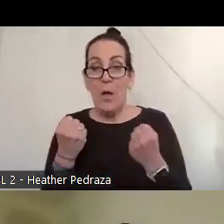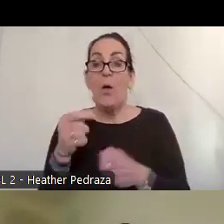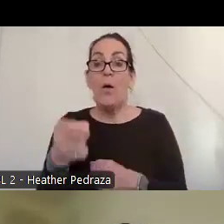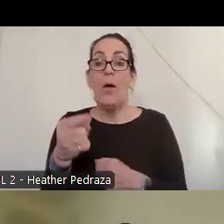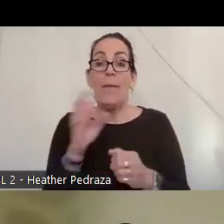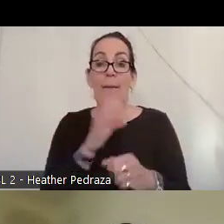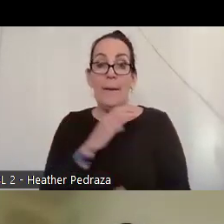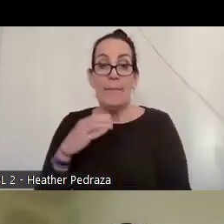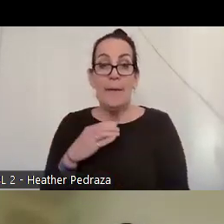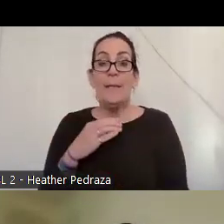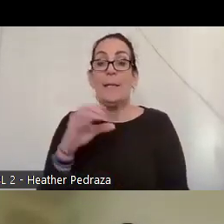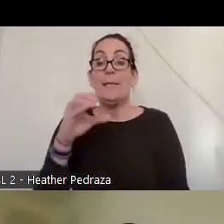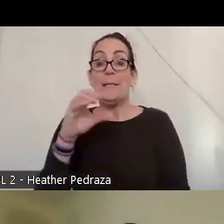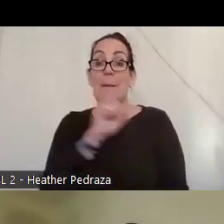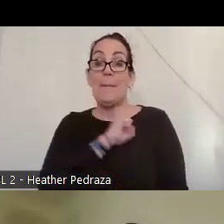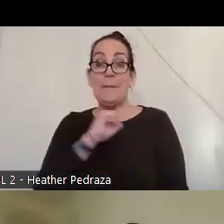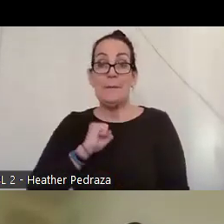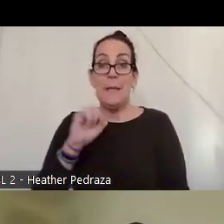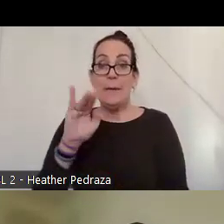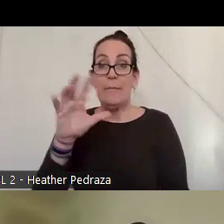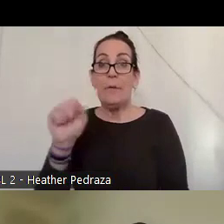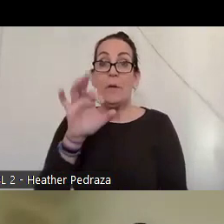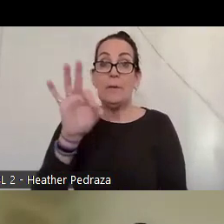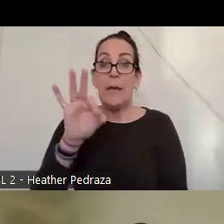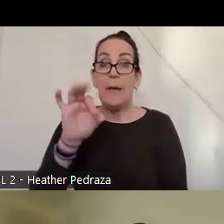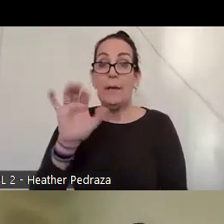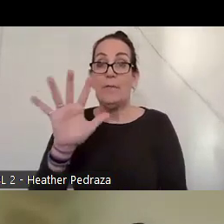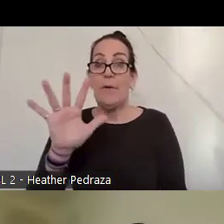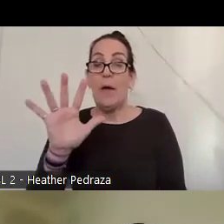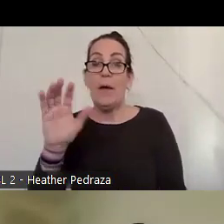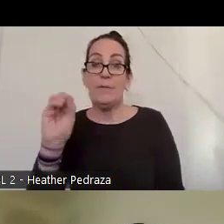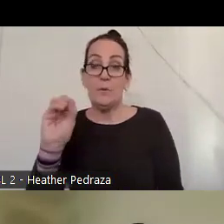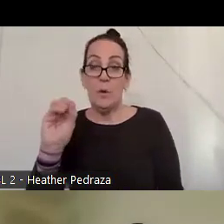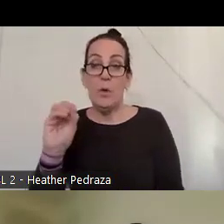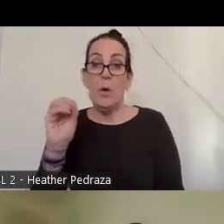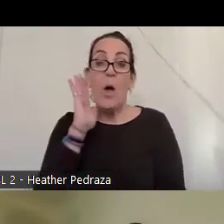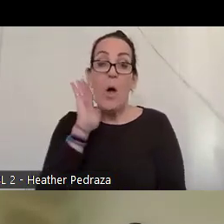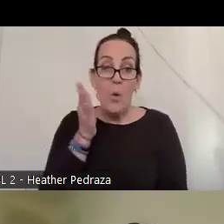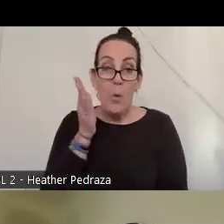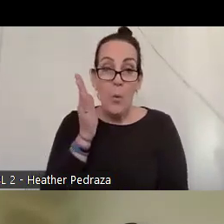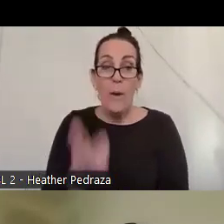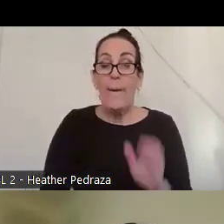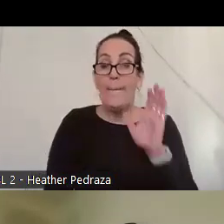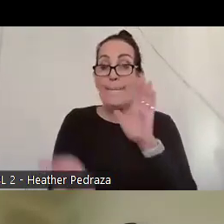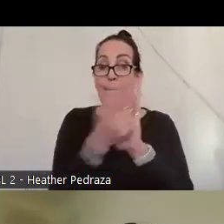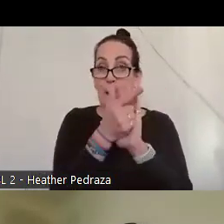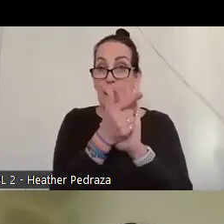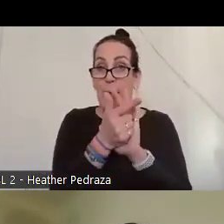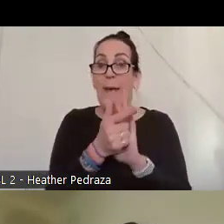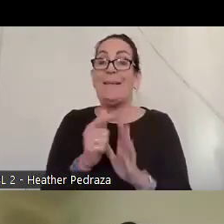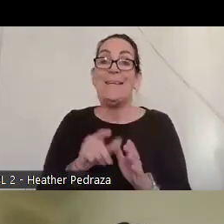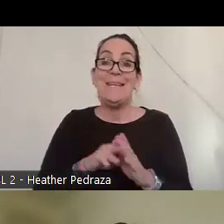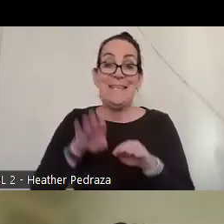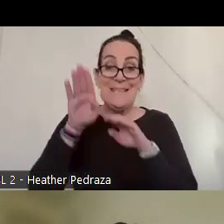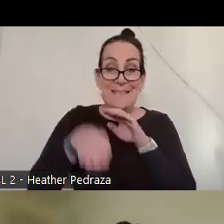Bill 950, and it is going to be banning step therapy for these